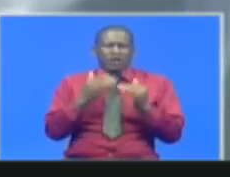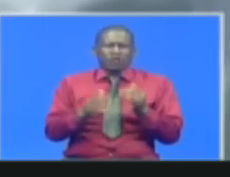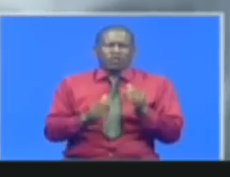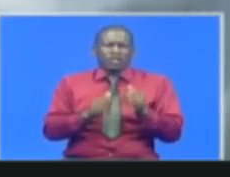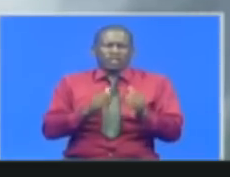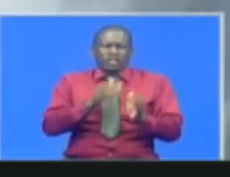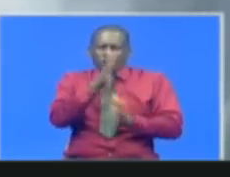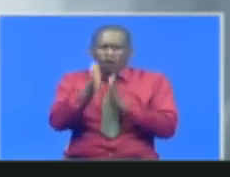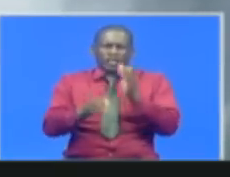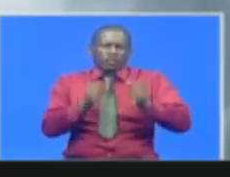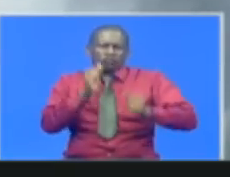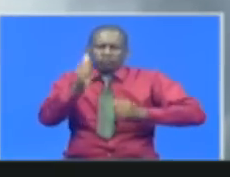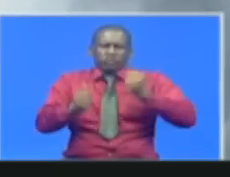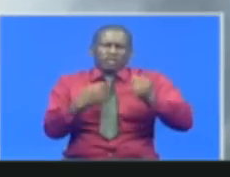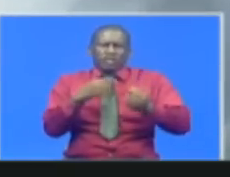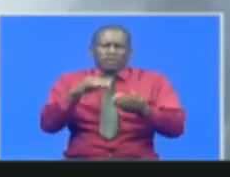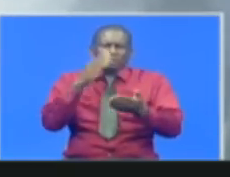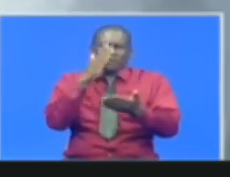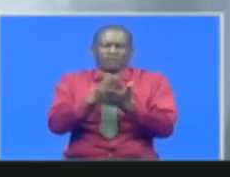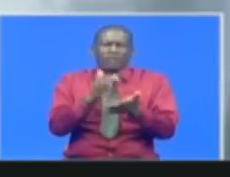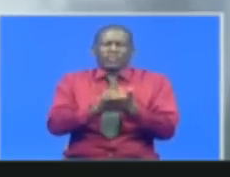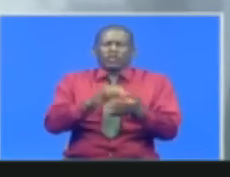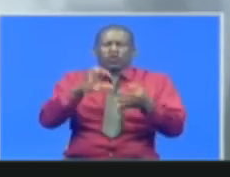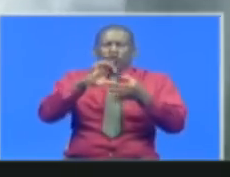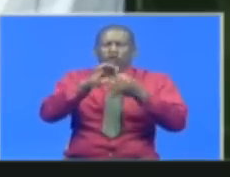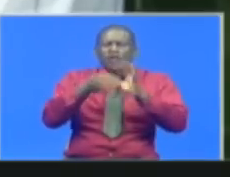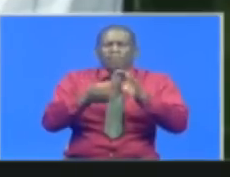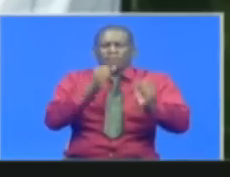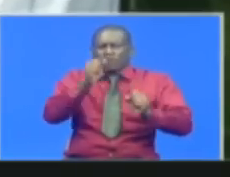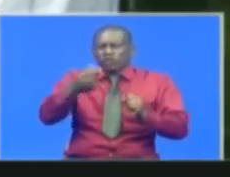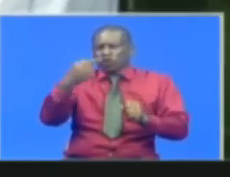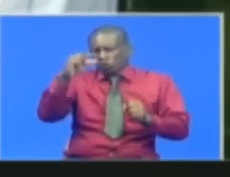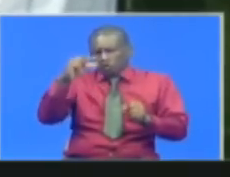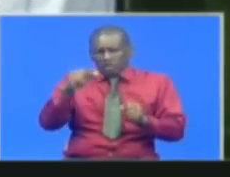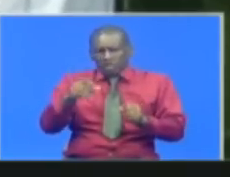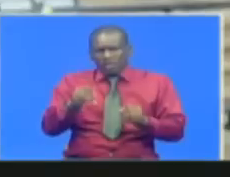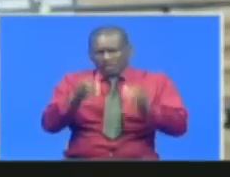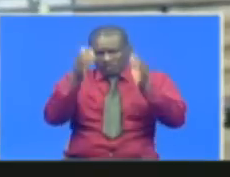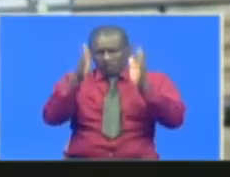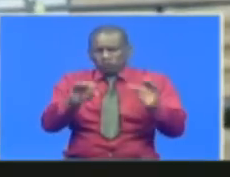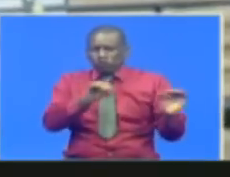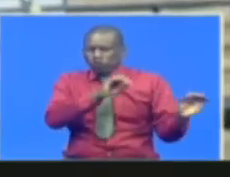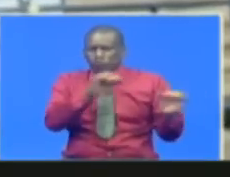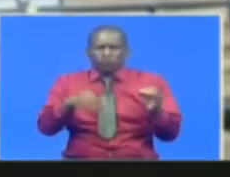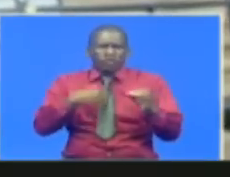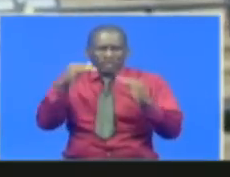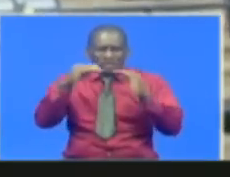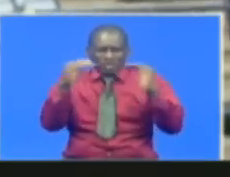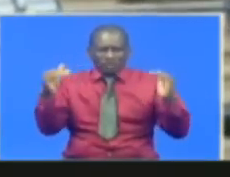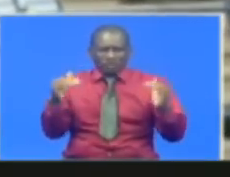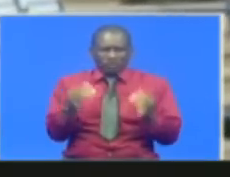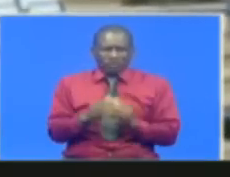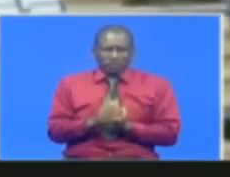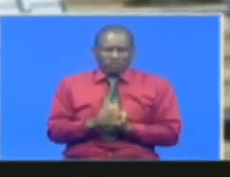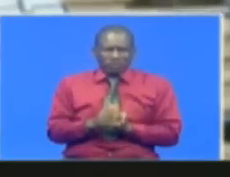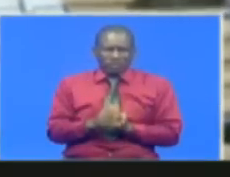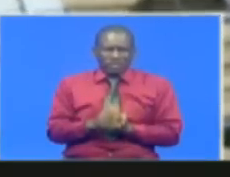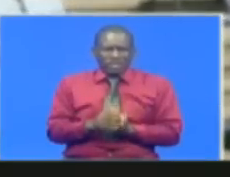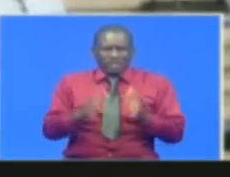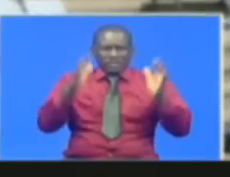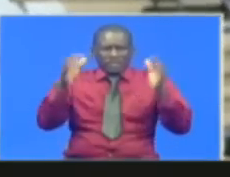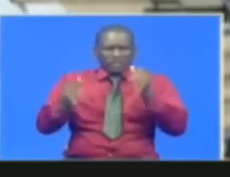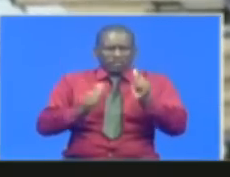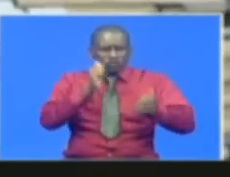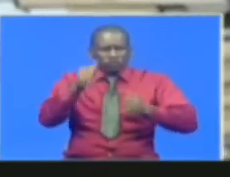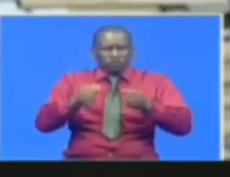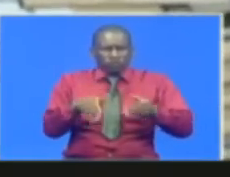organizers believe that the Olympic marathon gold medalist is the man to take it to the next level. Probably the greatest sporting challenge that's